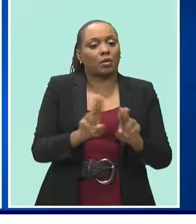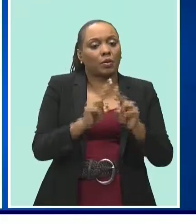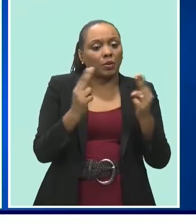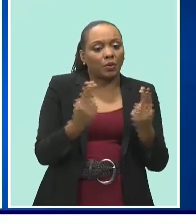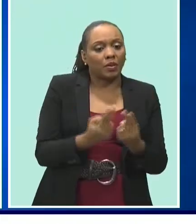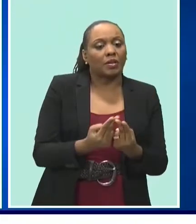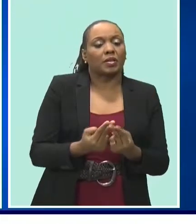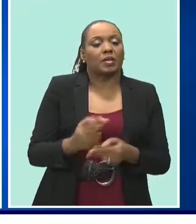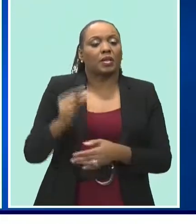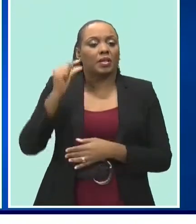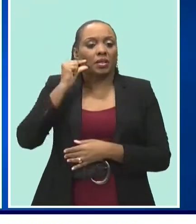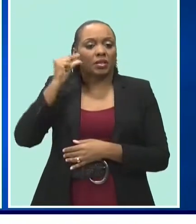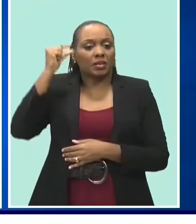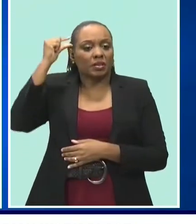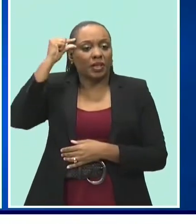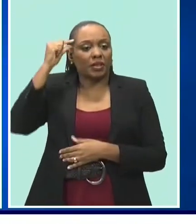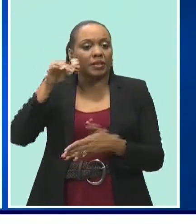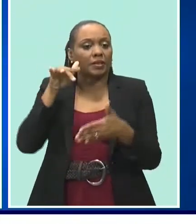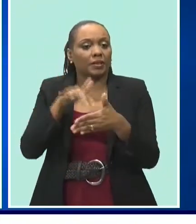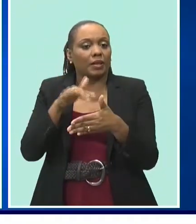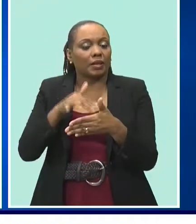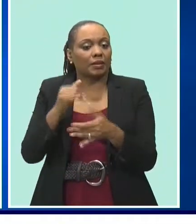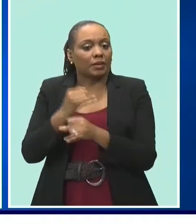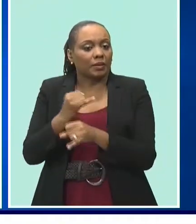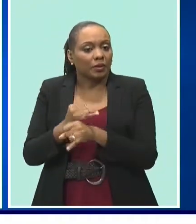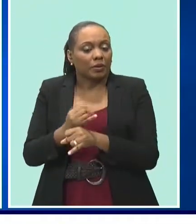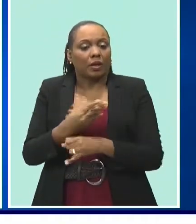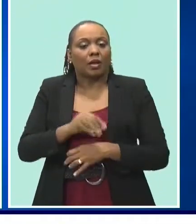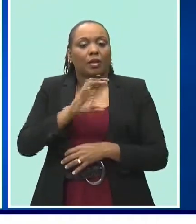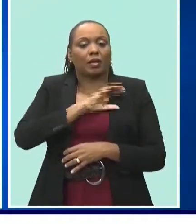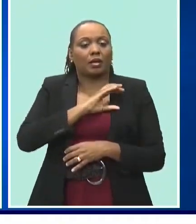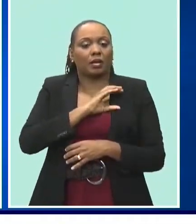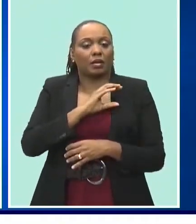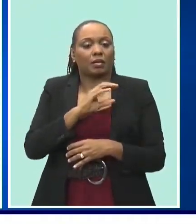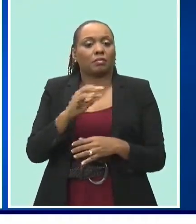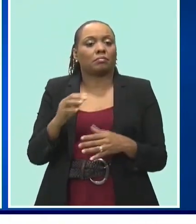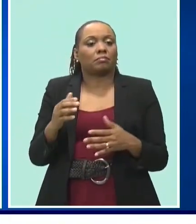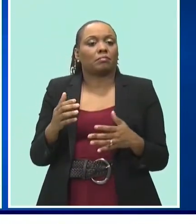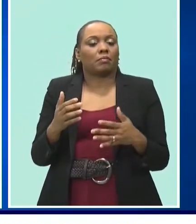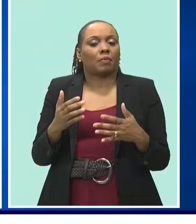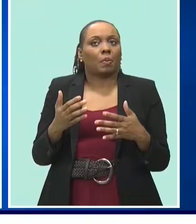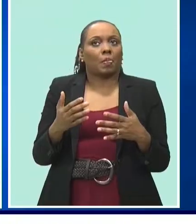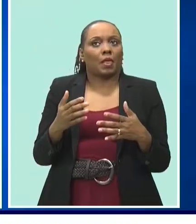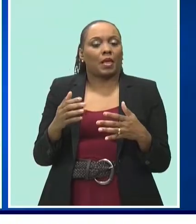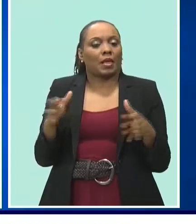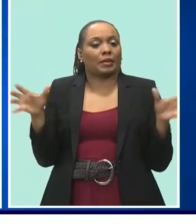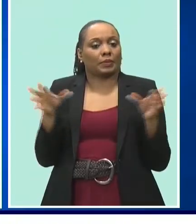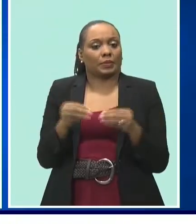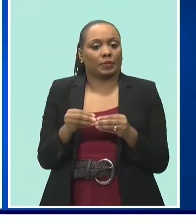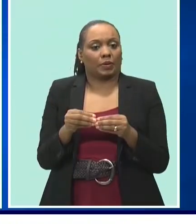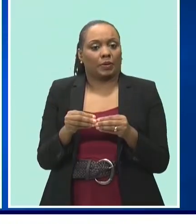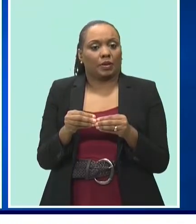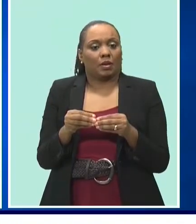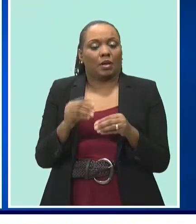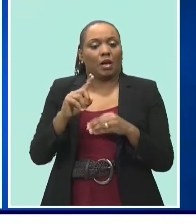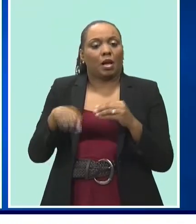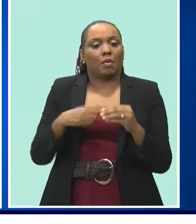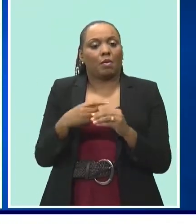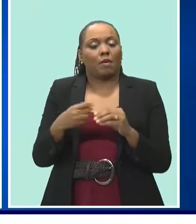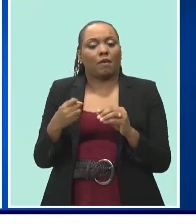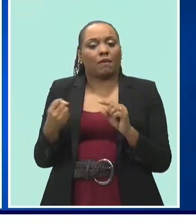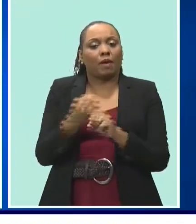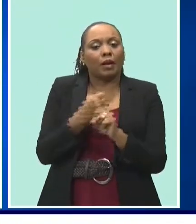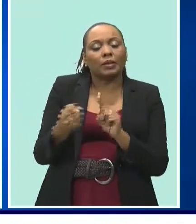for Gender Development Studies, and the Royal Barbados Police Force, to host a Violence in the Workplace seminar. President Yvonne Hall